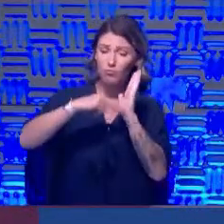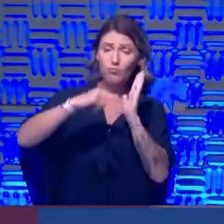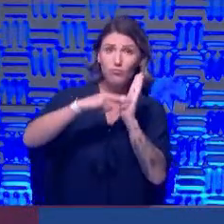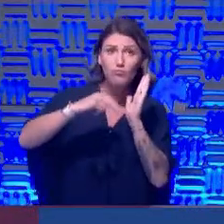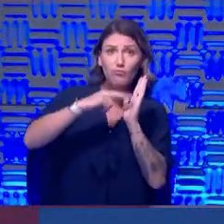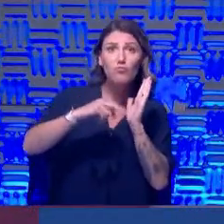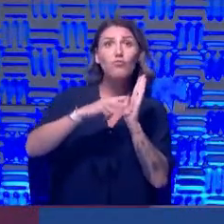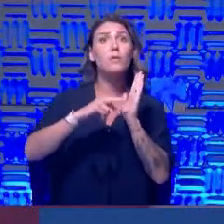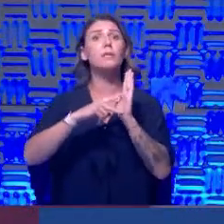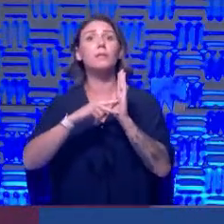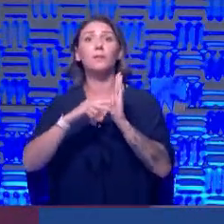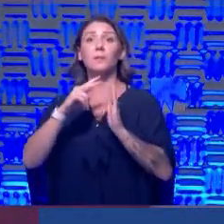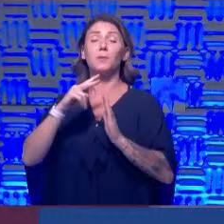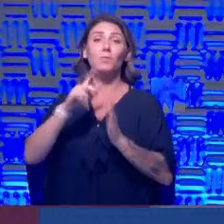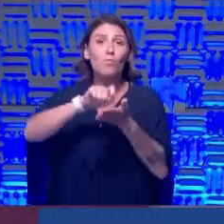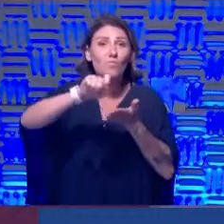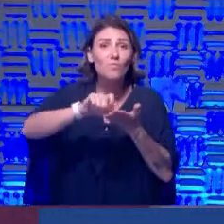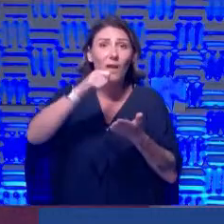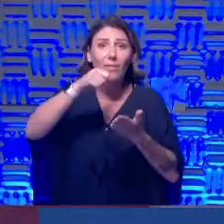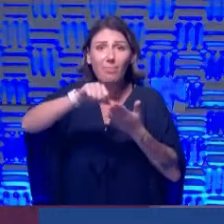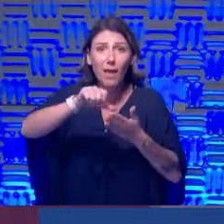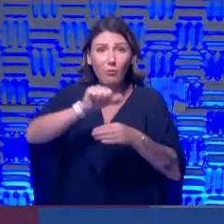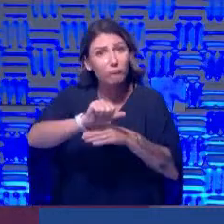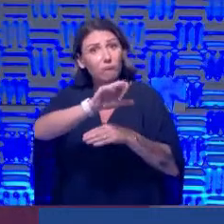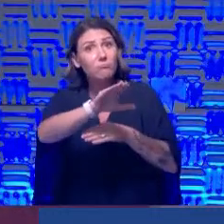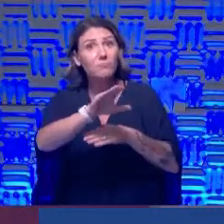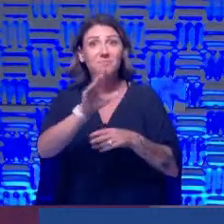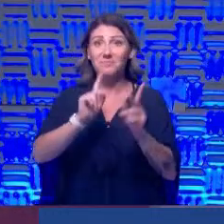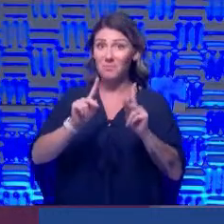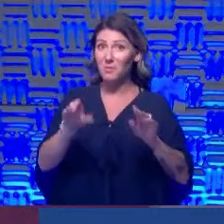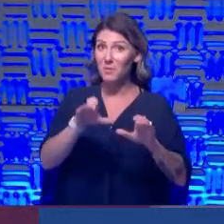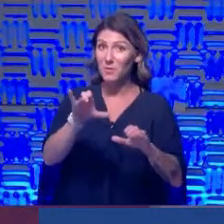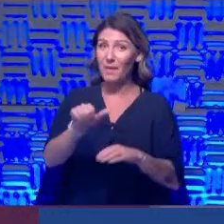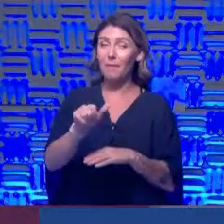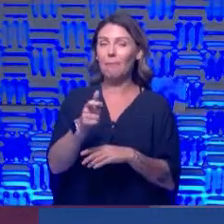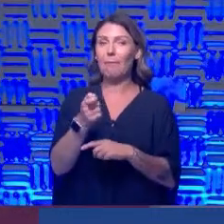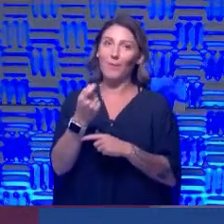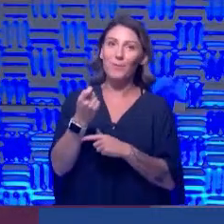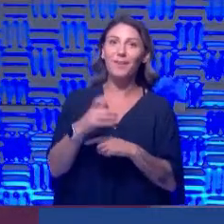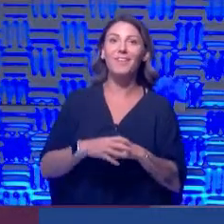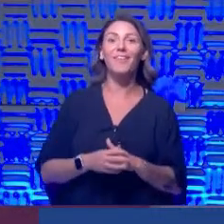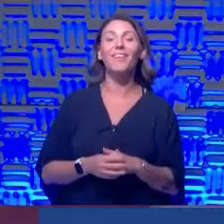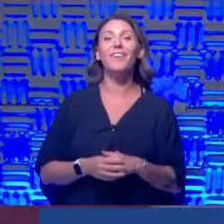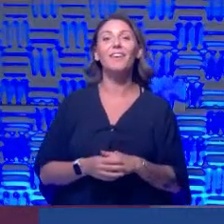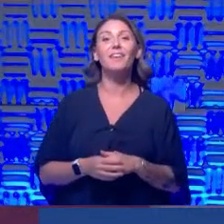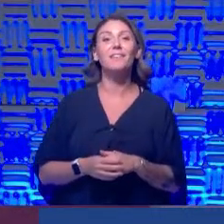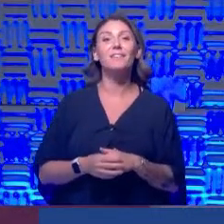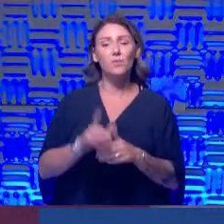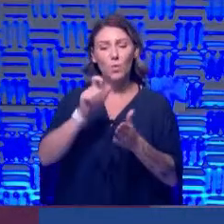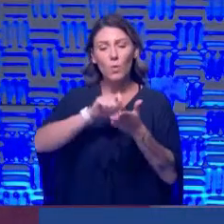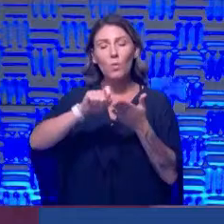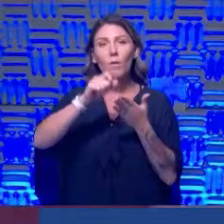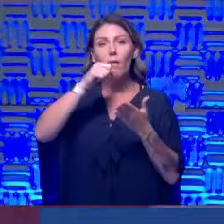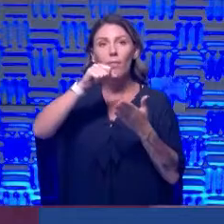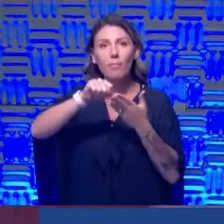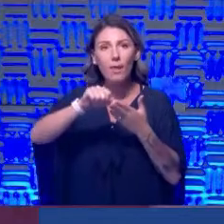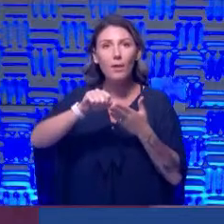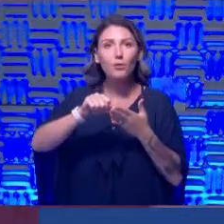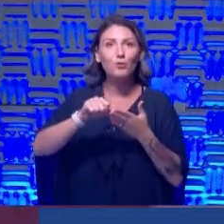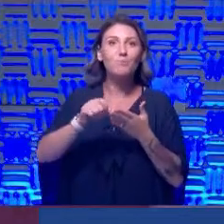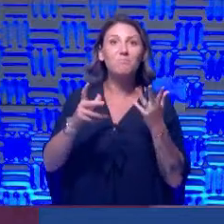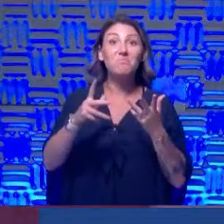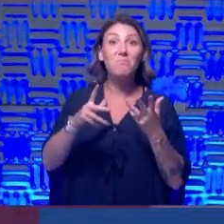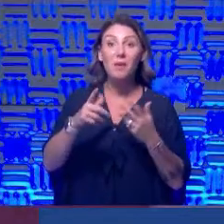your friends, write letters. People still do that a little bit. So write letters, have the